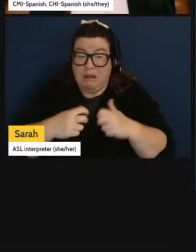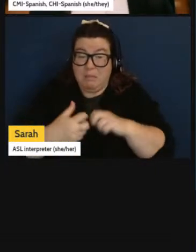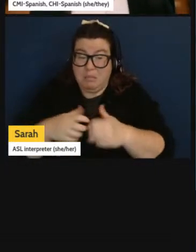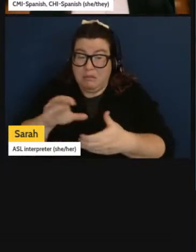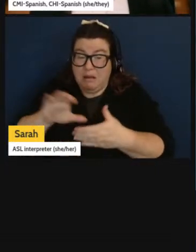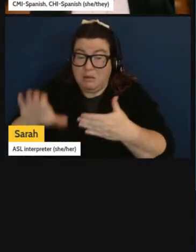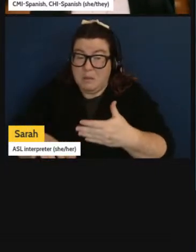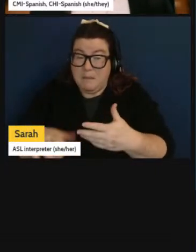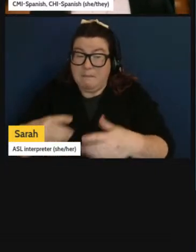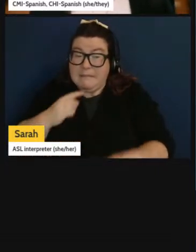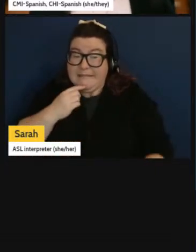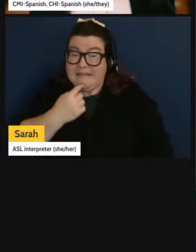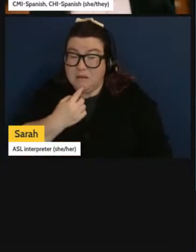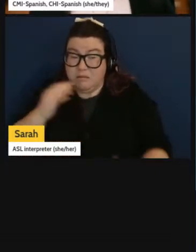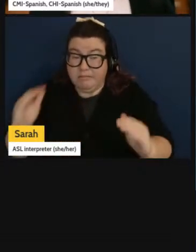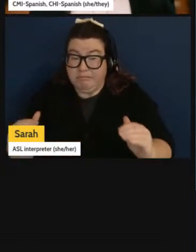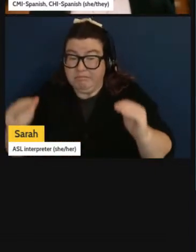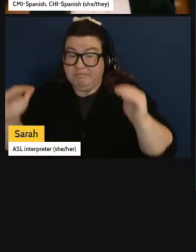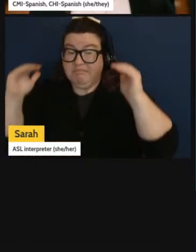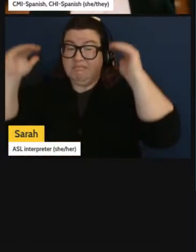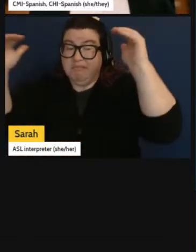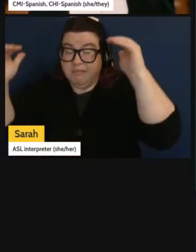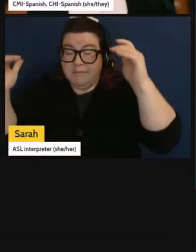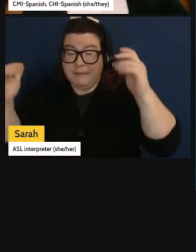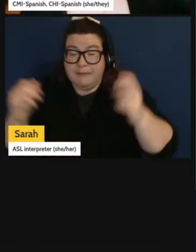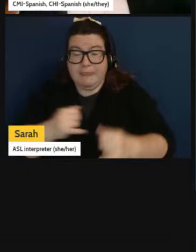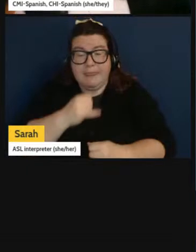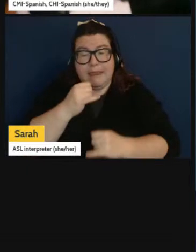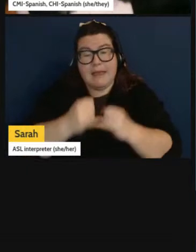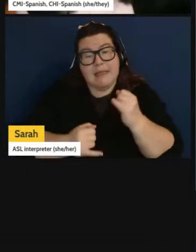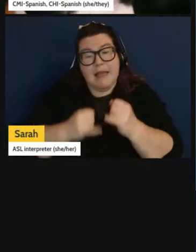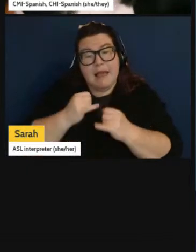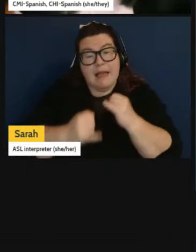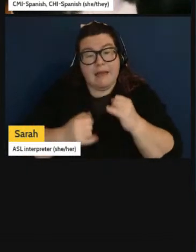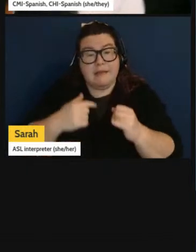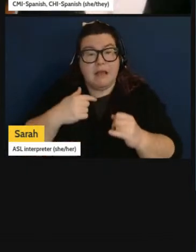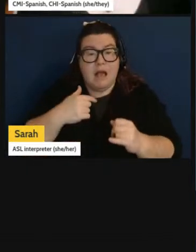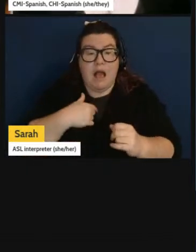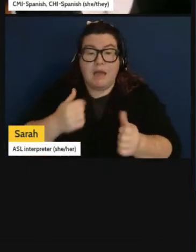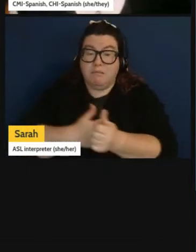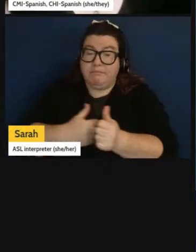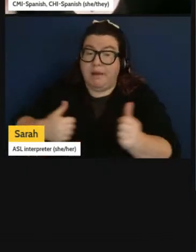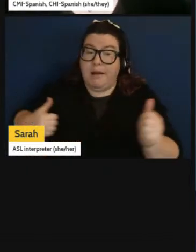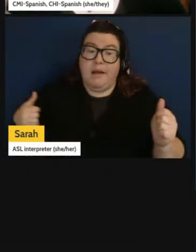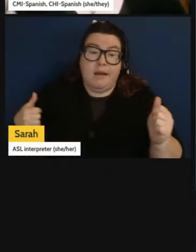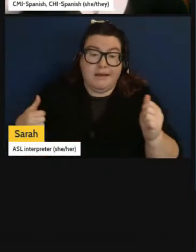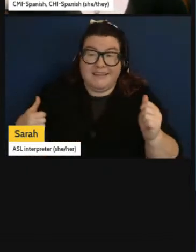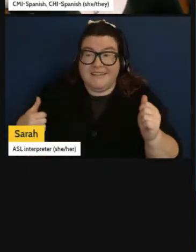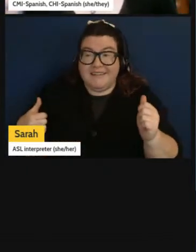consequences. And then the last example, which I am so behind,